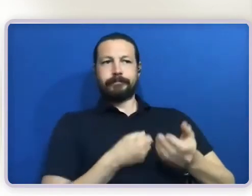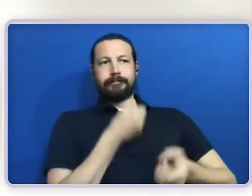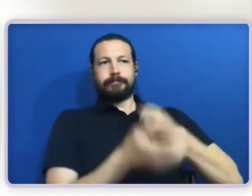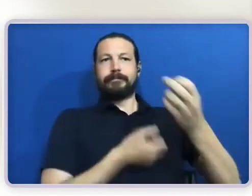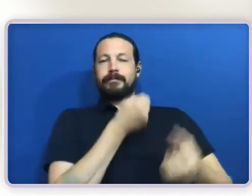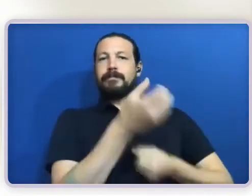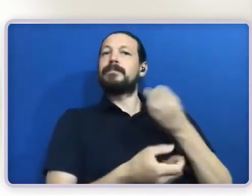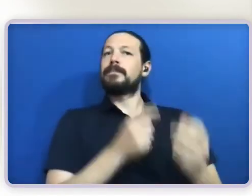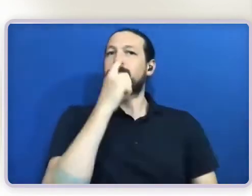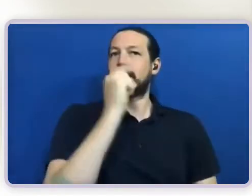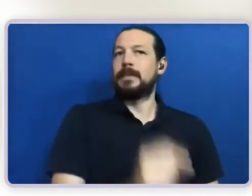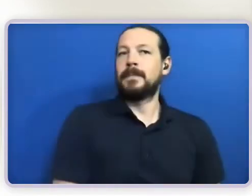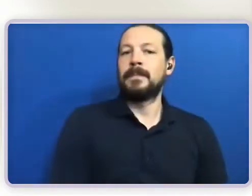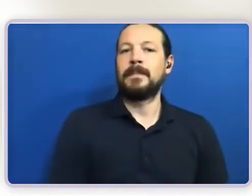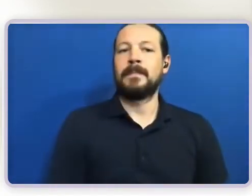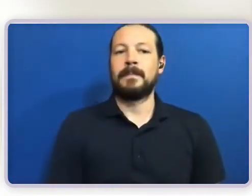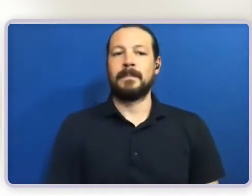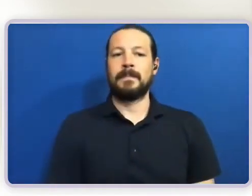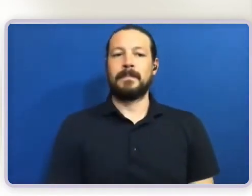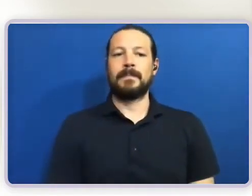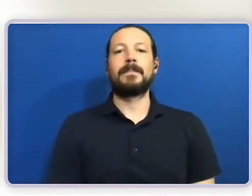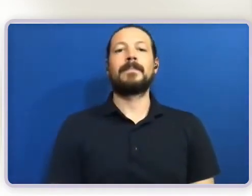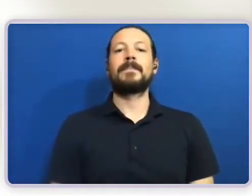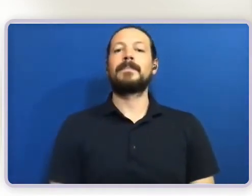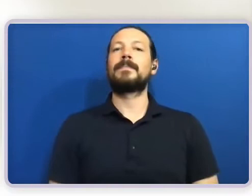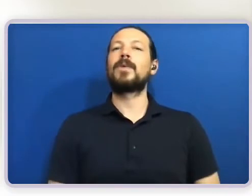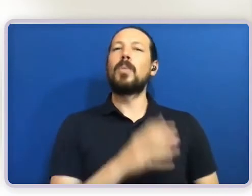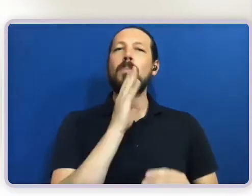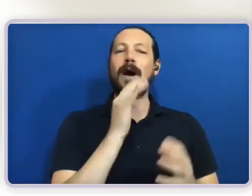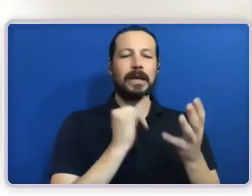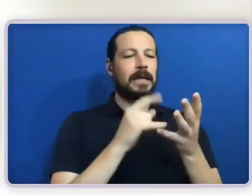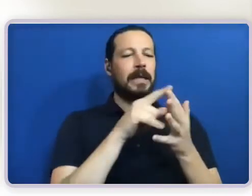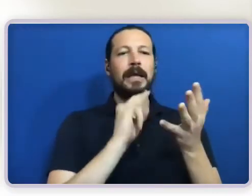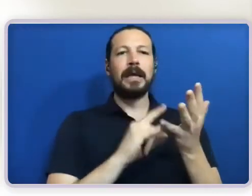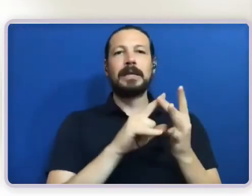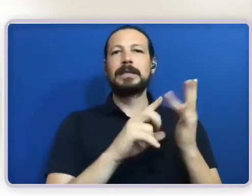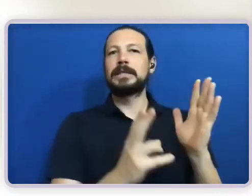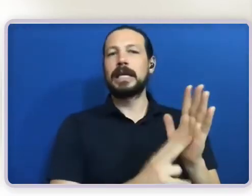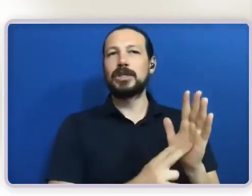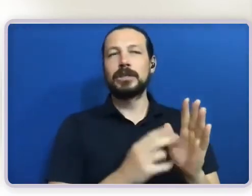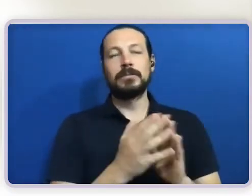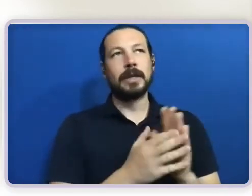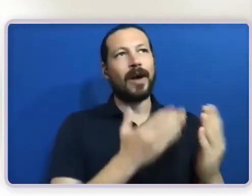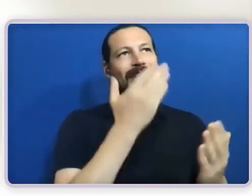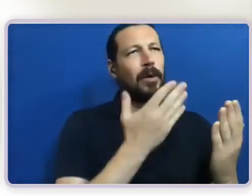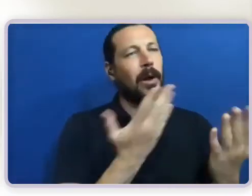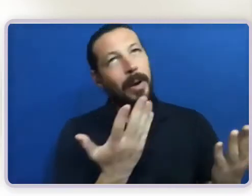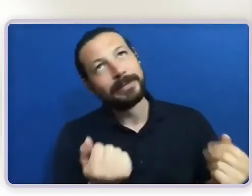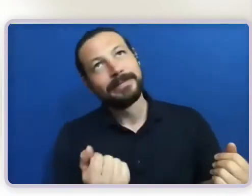And this involves telling your story face-to-face, or at the moment, because of COVID, by video.